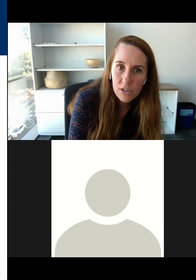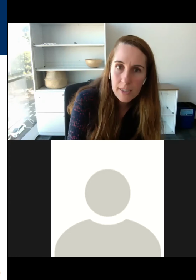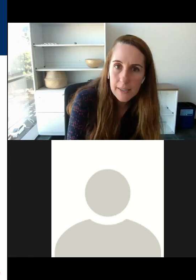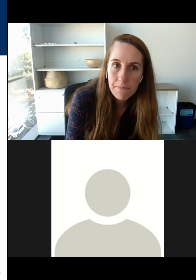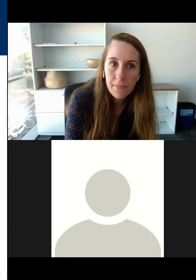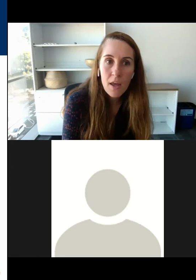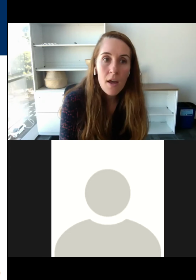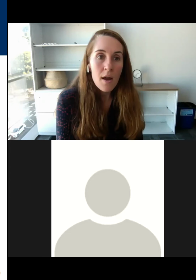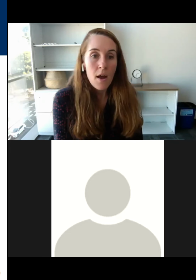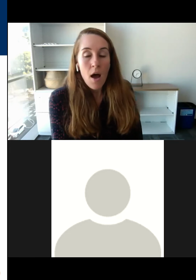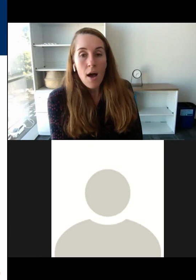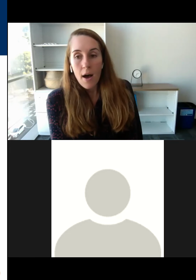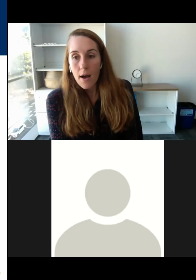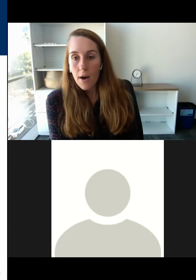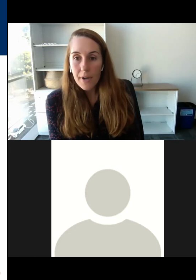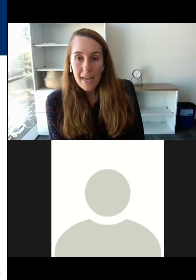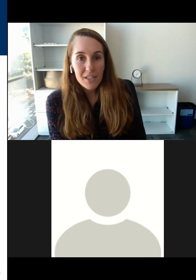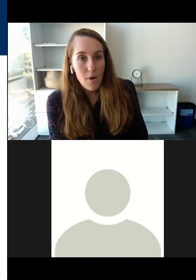survey results.